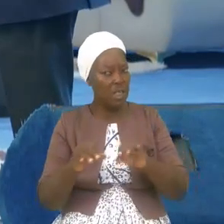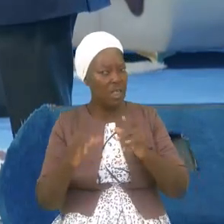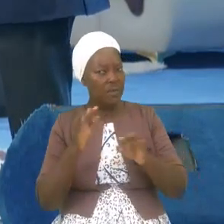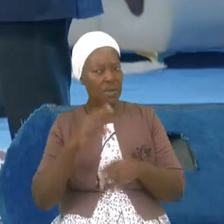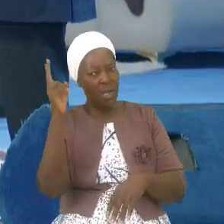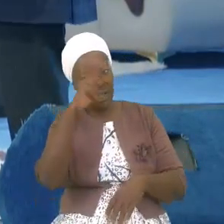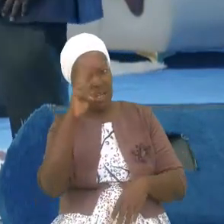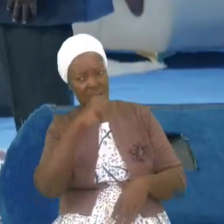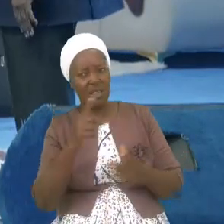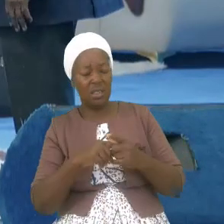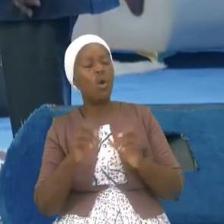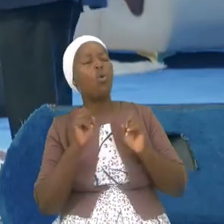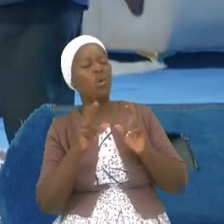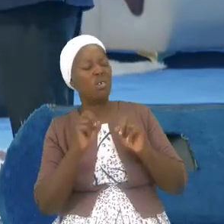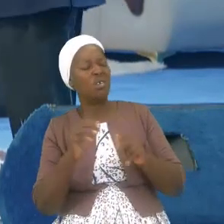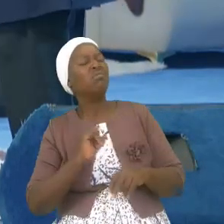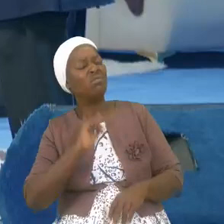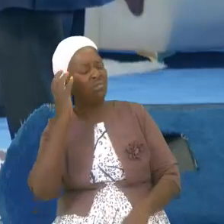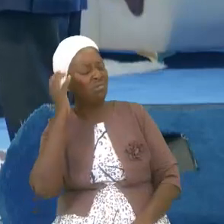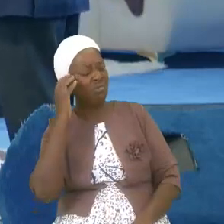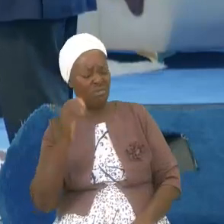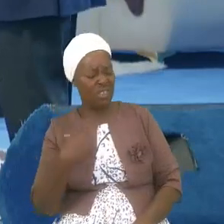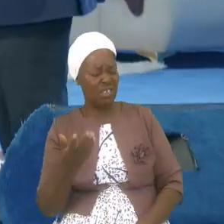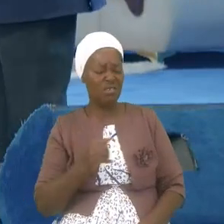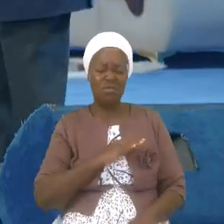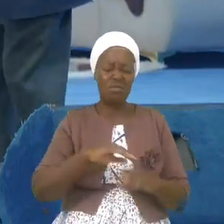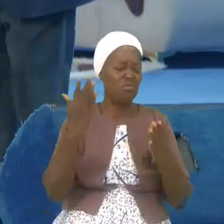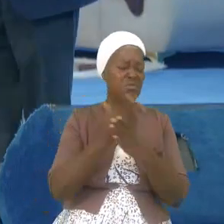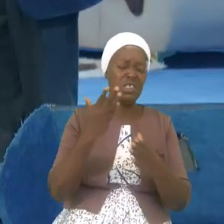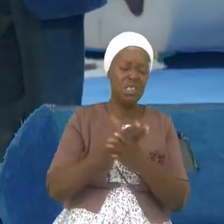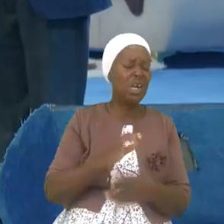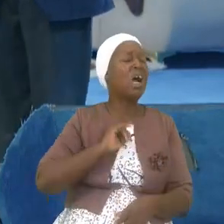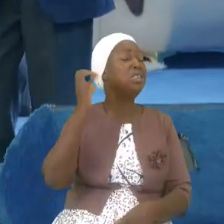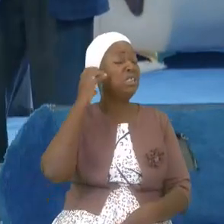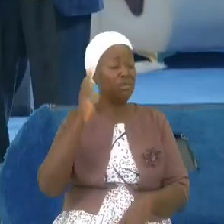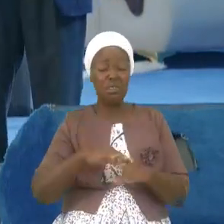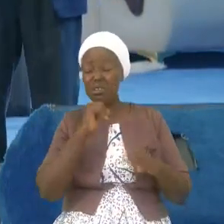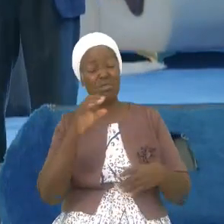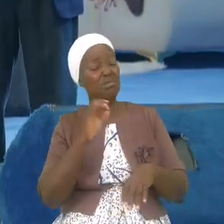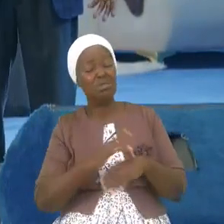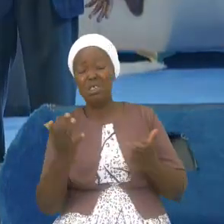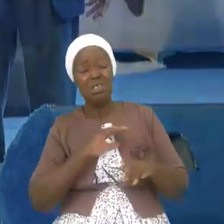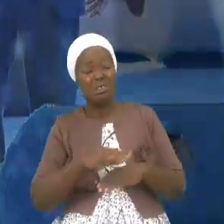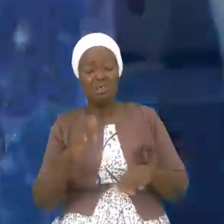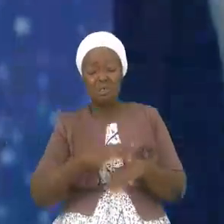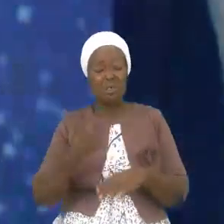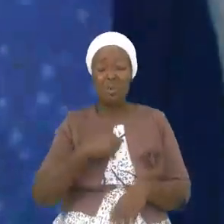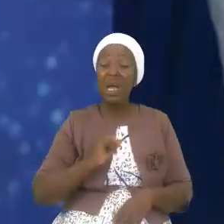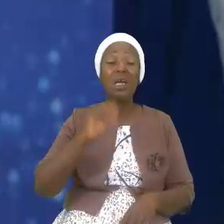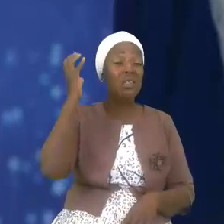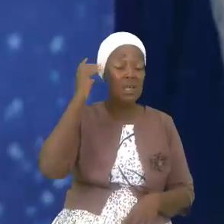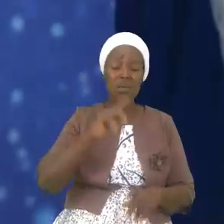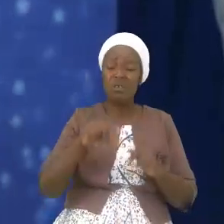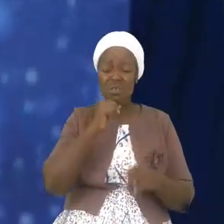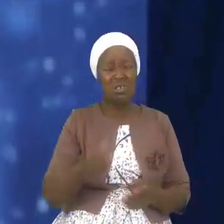hear, I don't mind. I hear, I'm not going to appeal to heaven. You remain not wanting. You